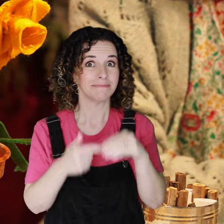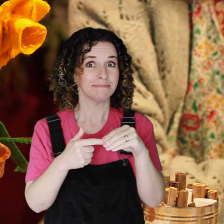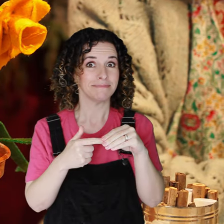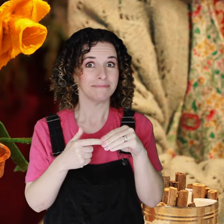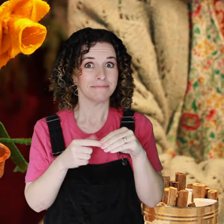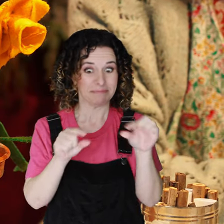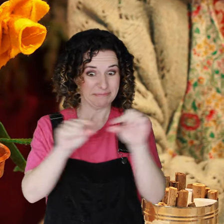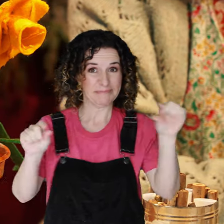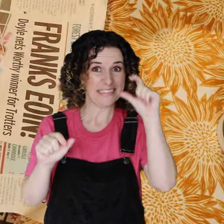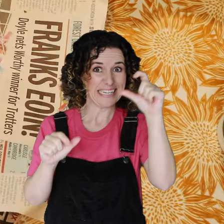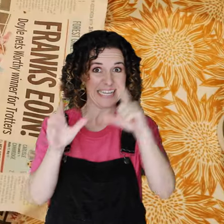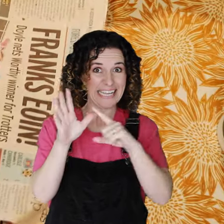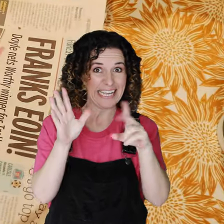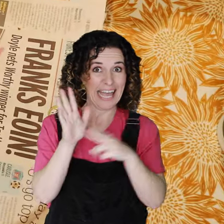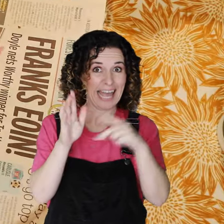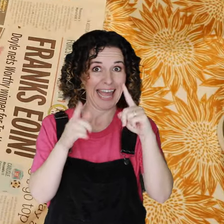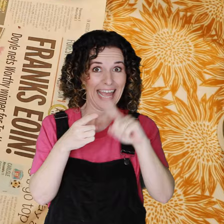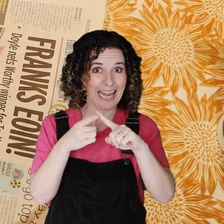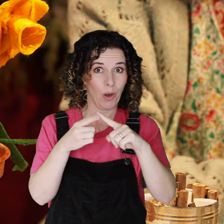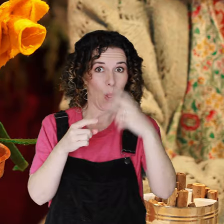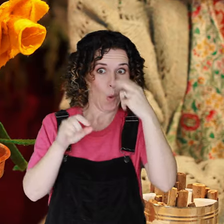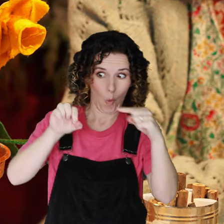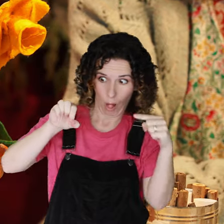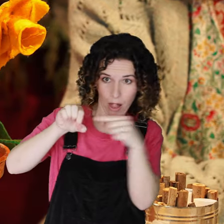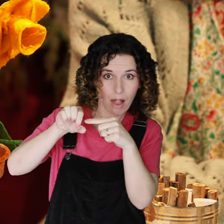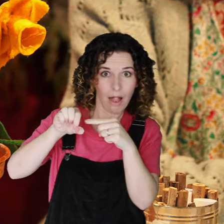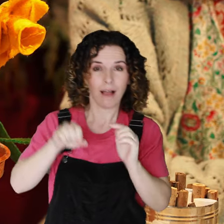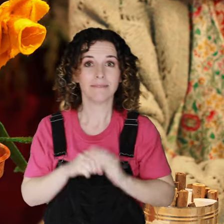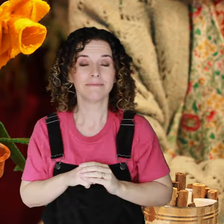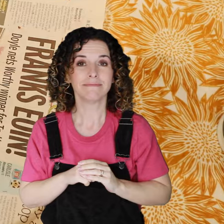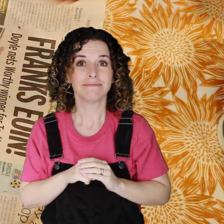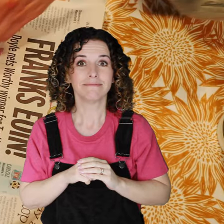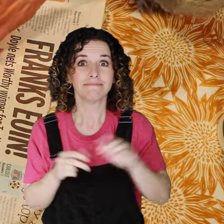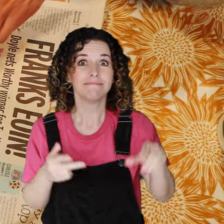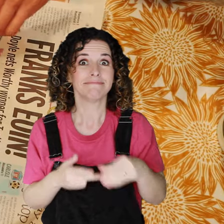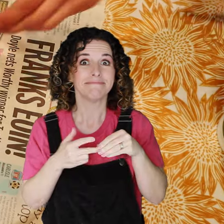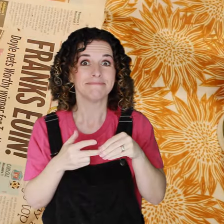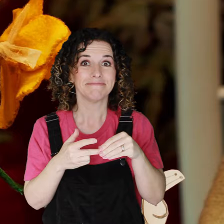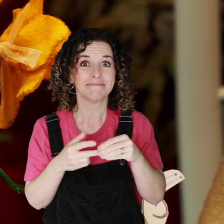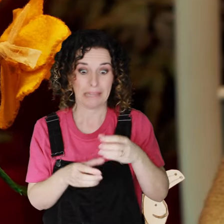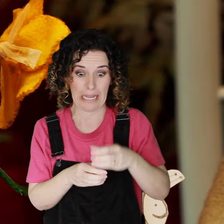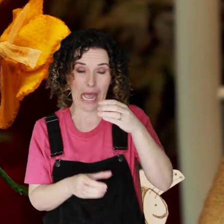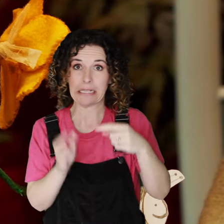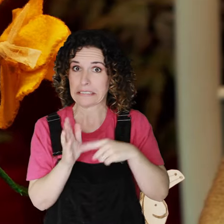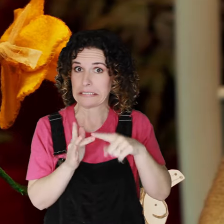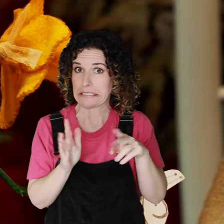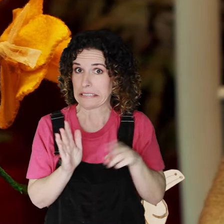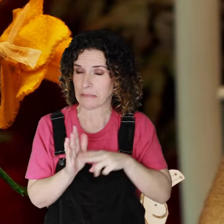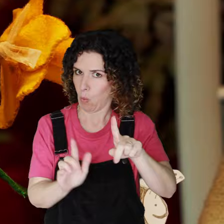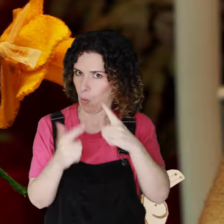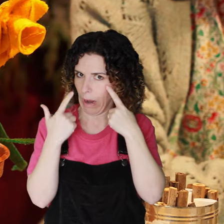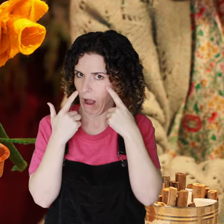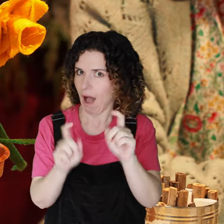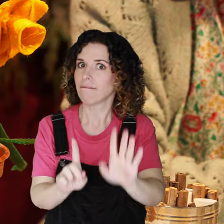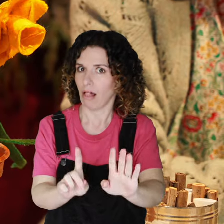hollow canes, an empty tin can. Oh be careful.